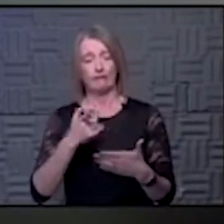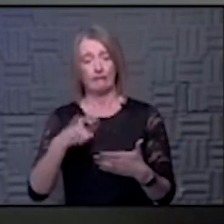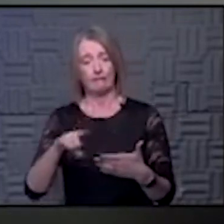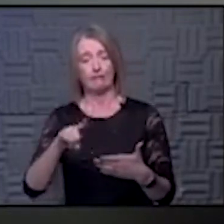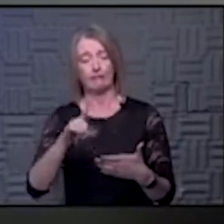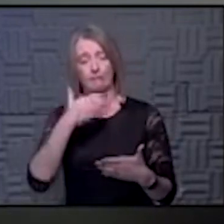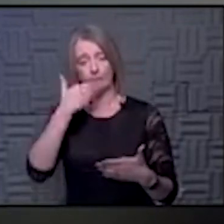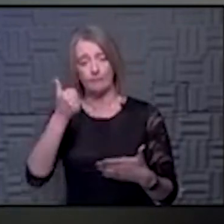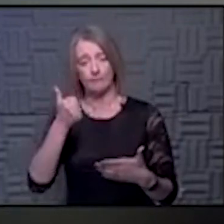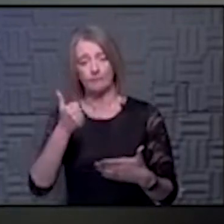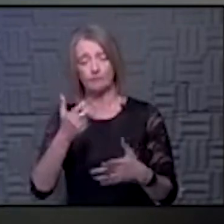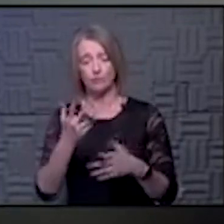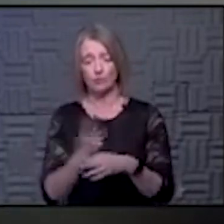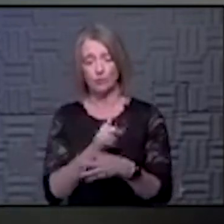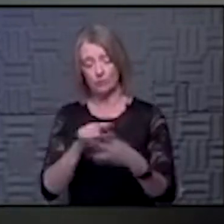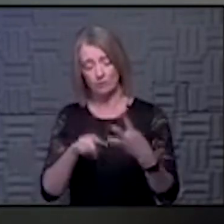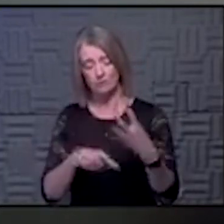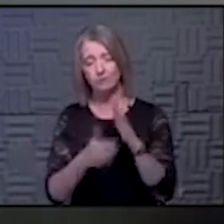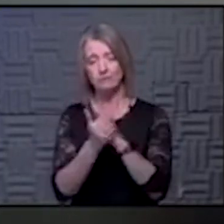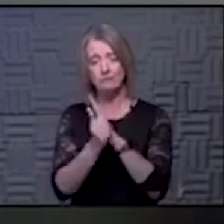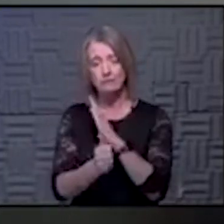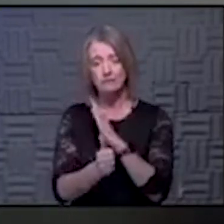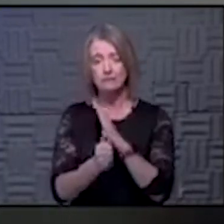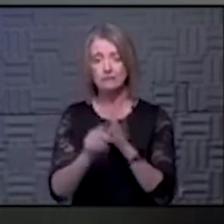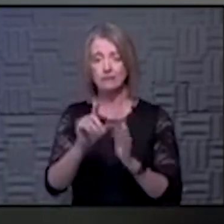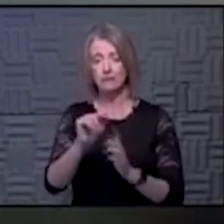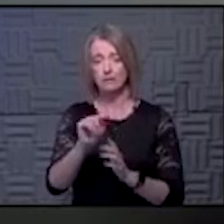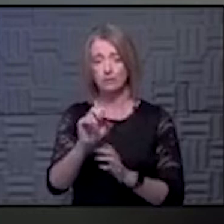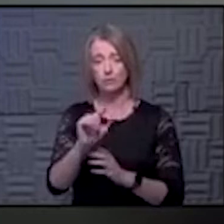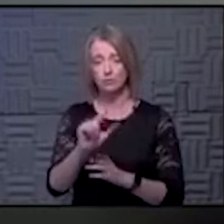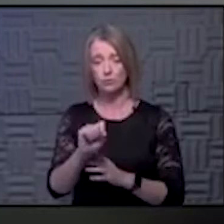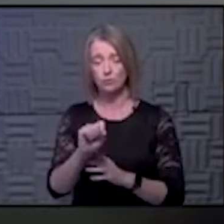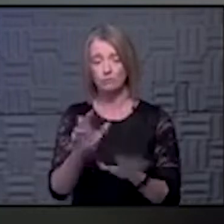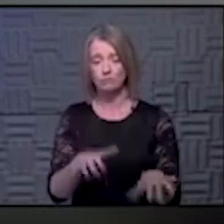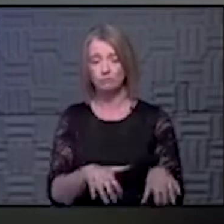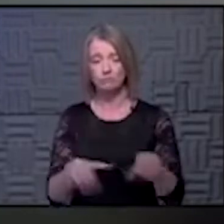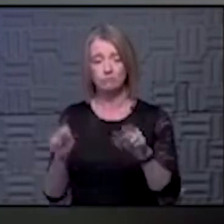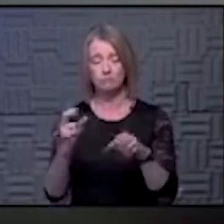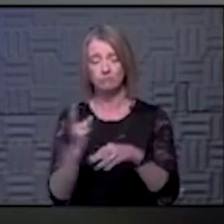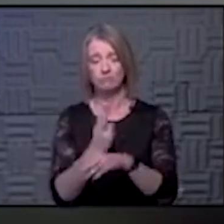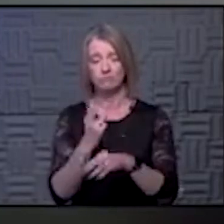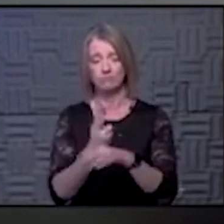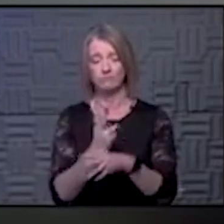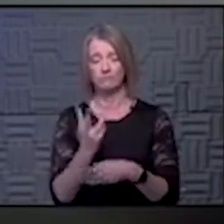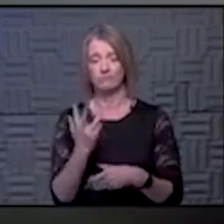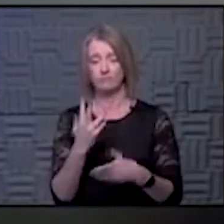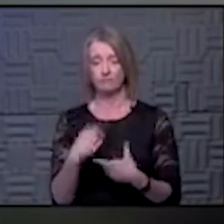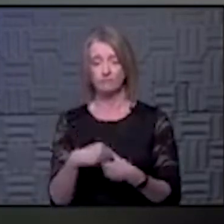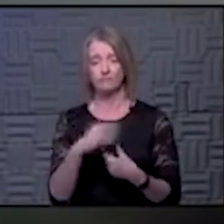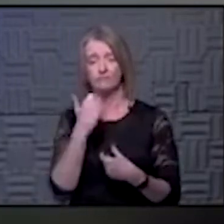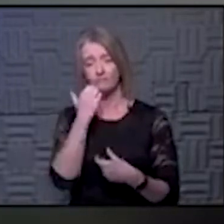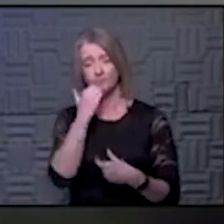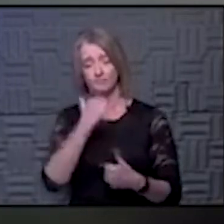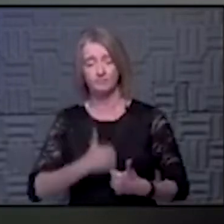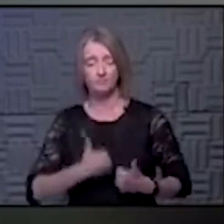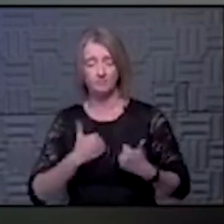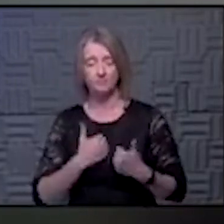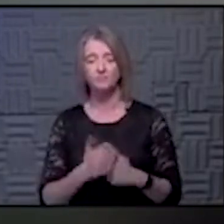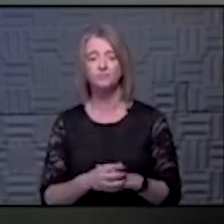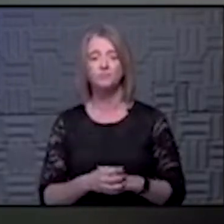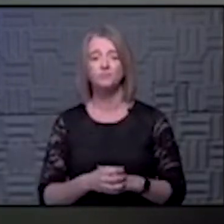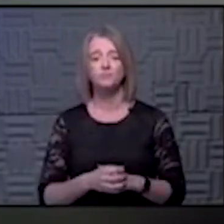to take those skills and tools and adopt them meaningfully back into their daily lives. And then finally, and